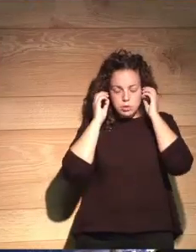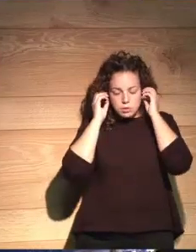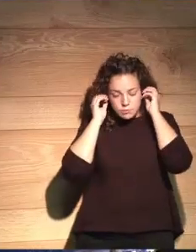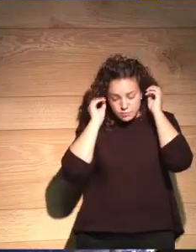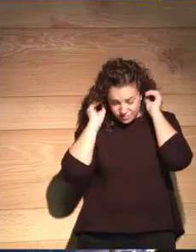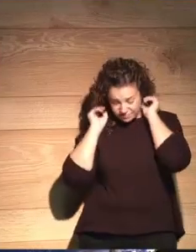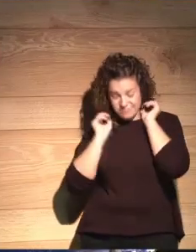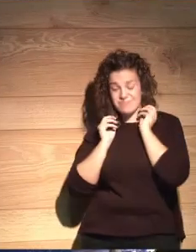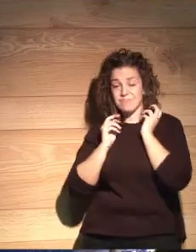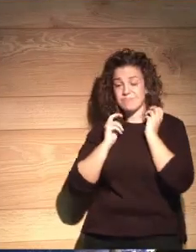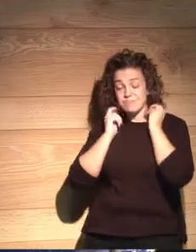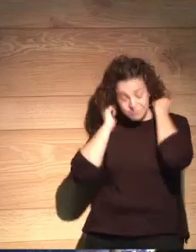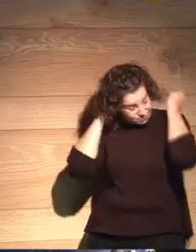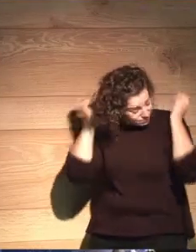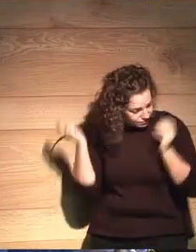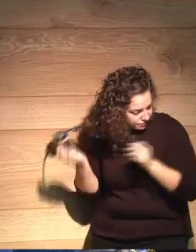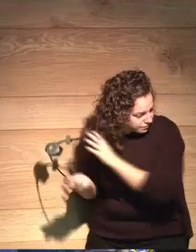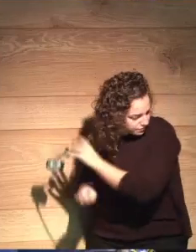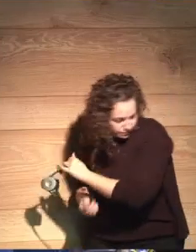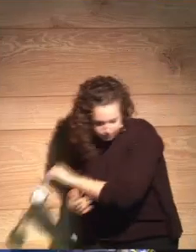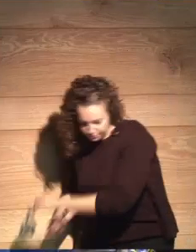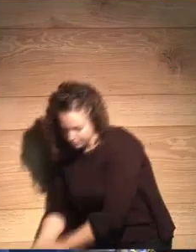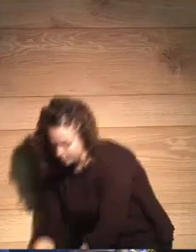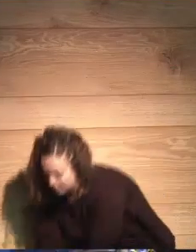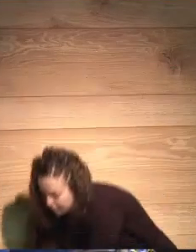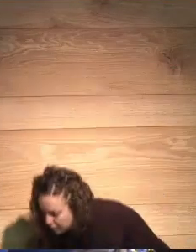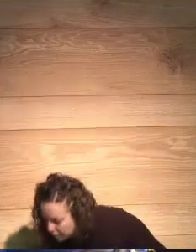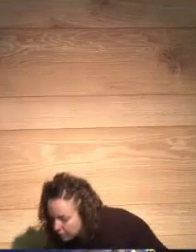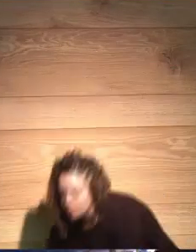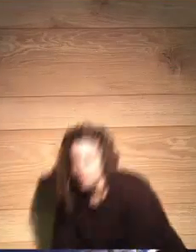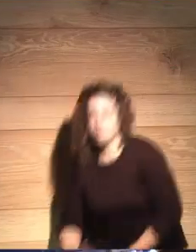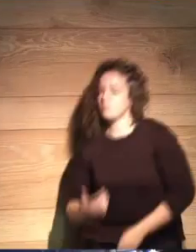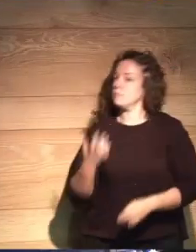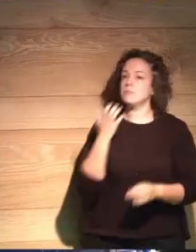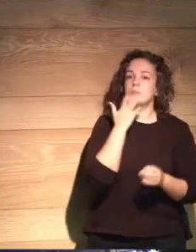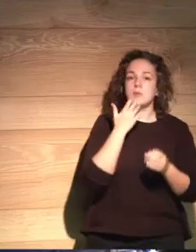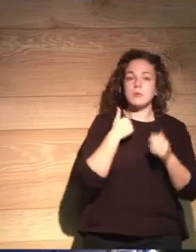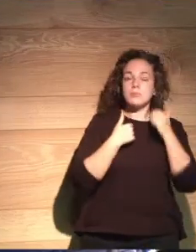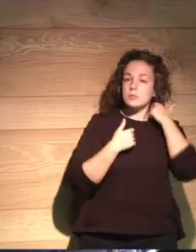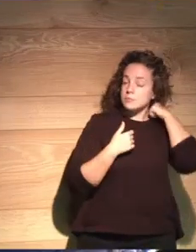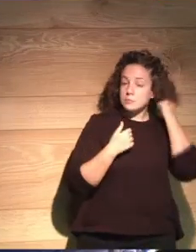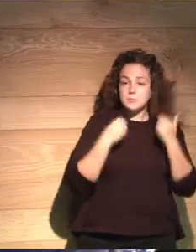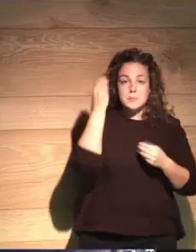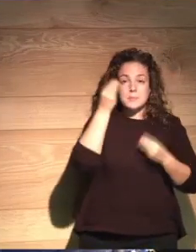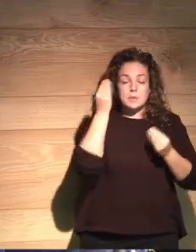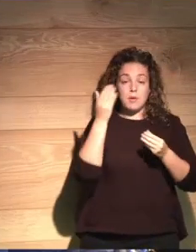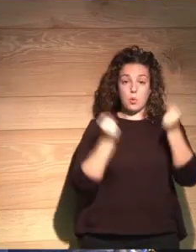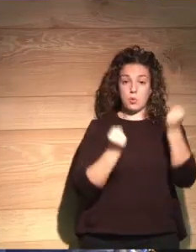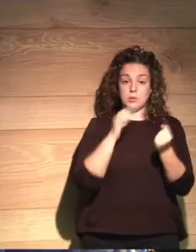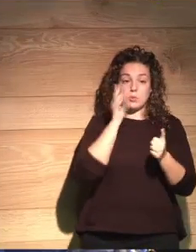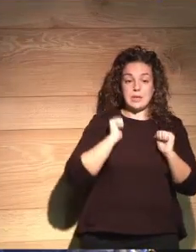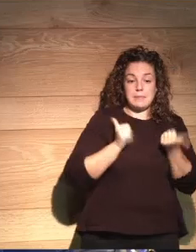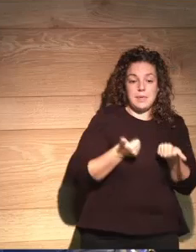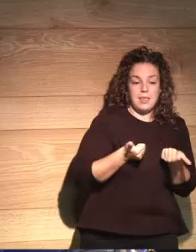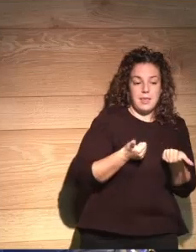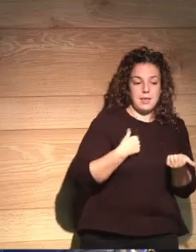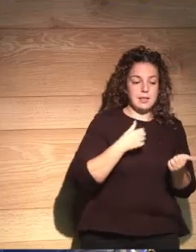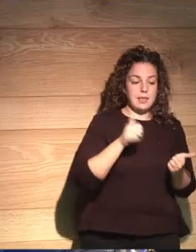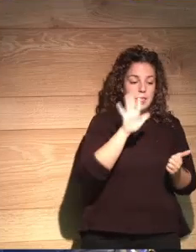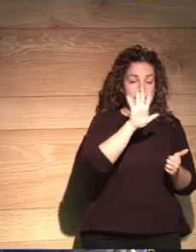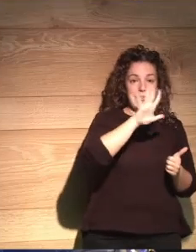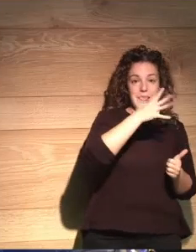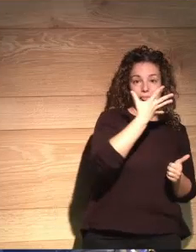represent, affect this or influence this curve? Well, this is a very good question. I was thinking about the cars.